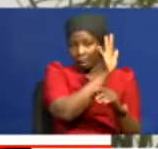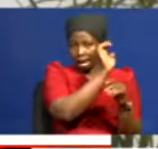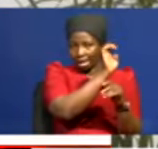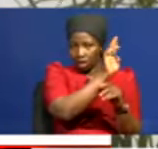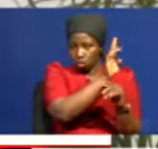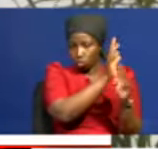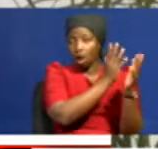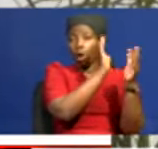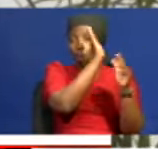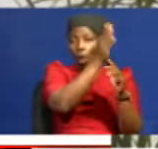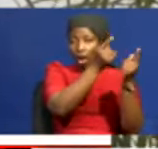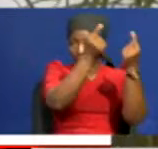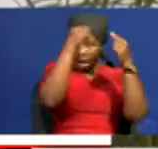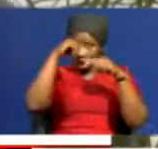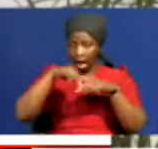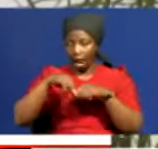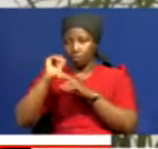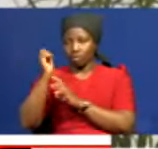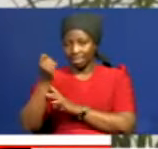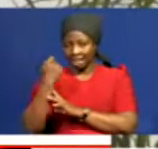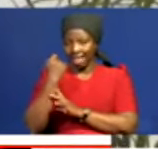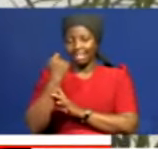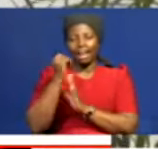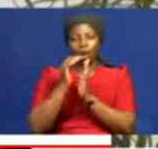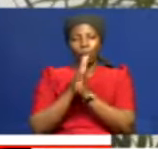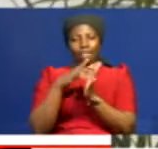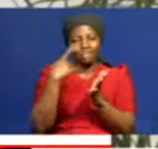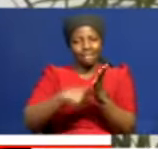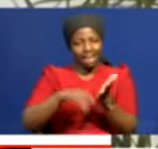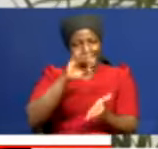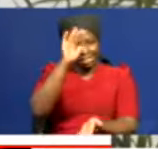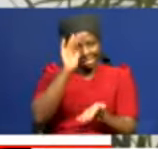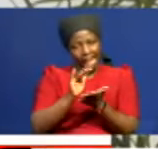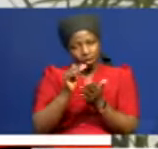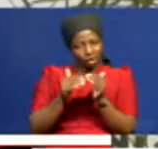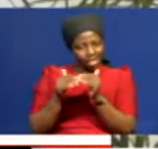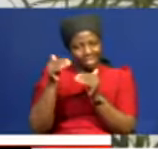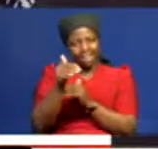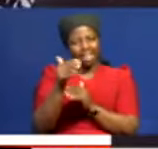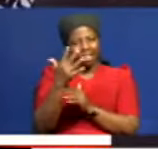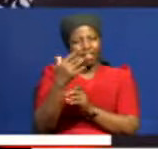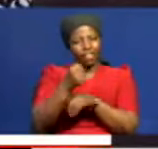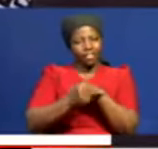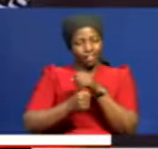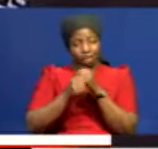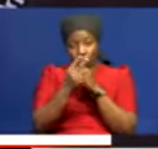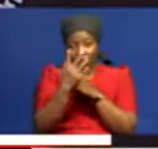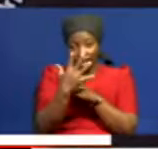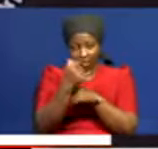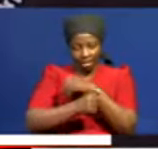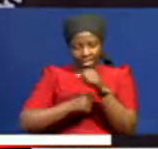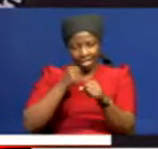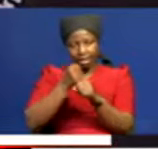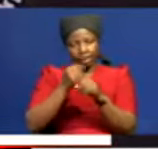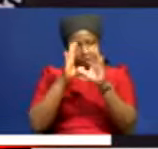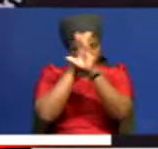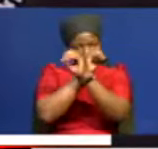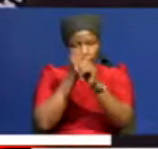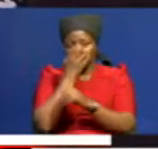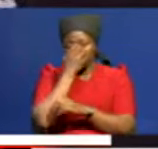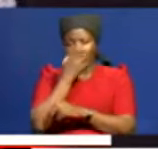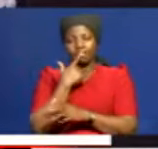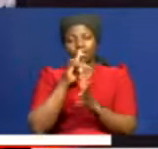progressively receive duty reductions over a period of 25 years. President Ruto reiterated the